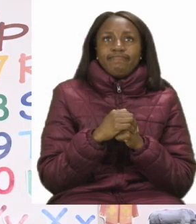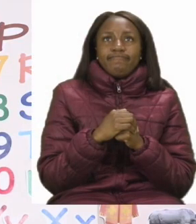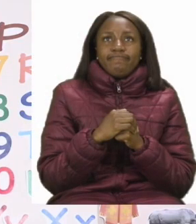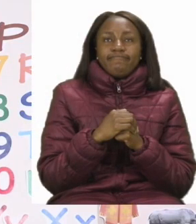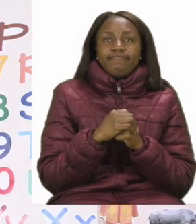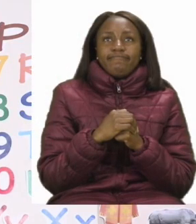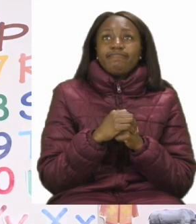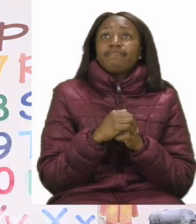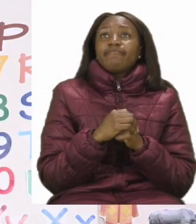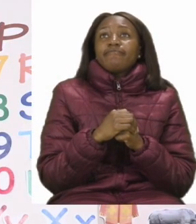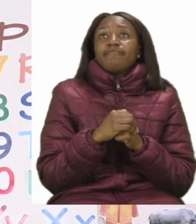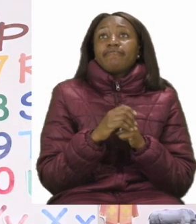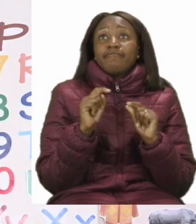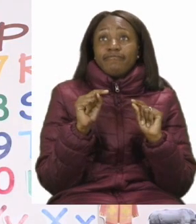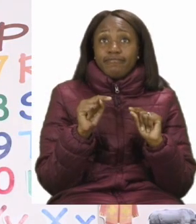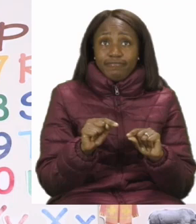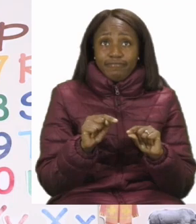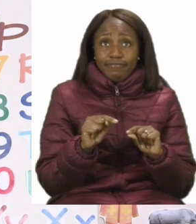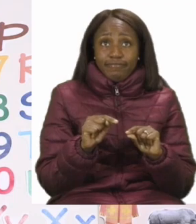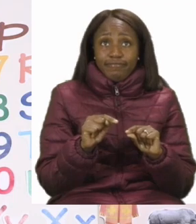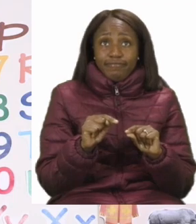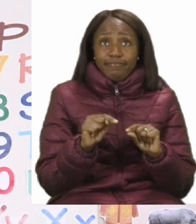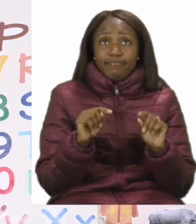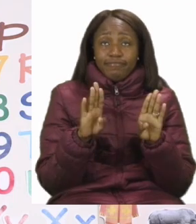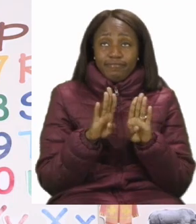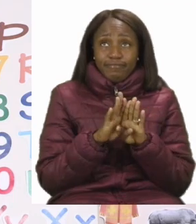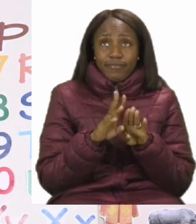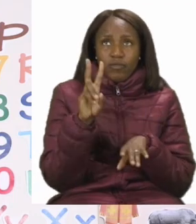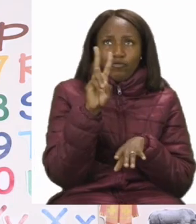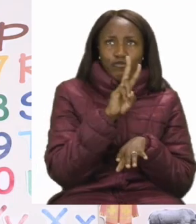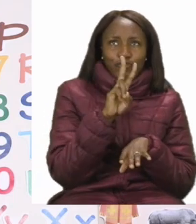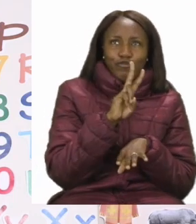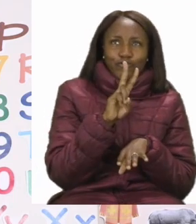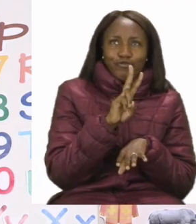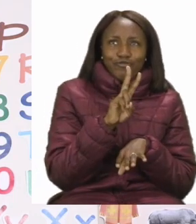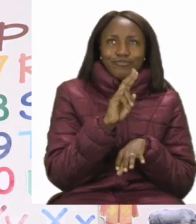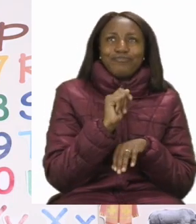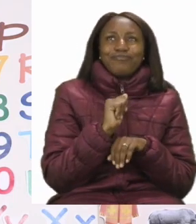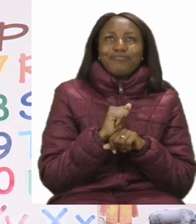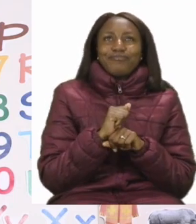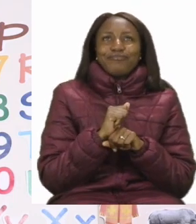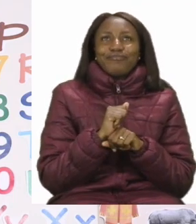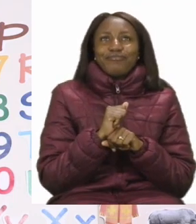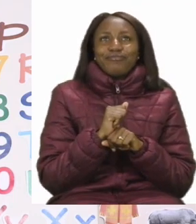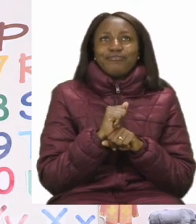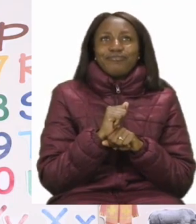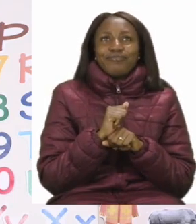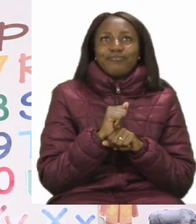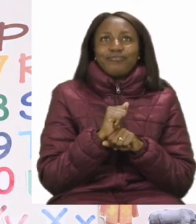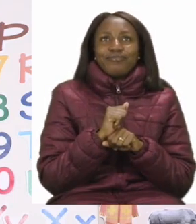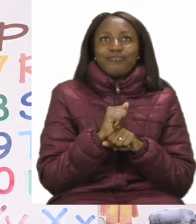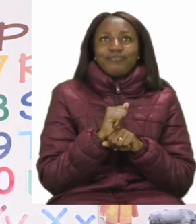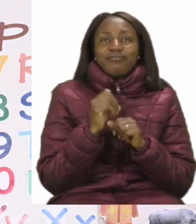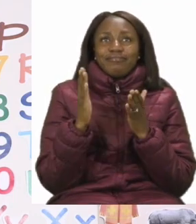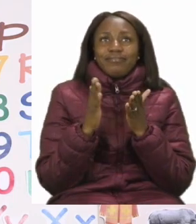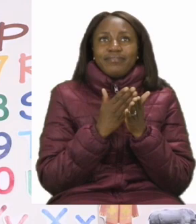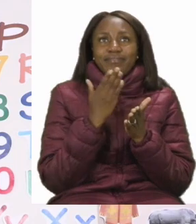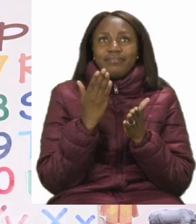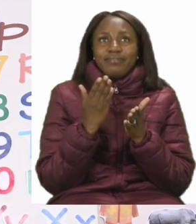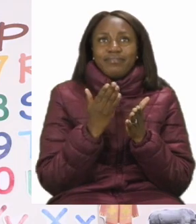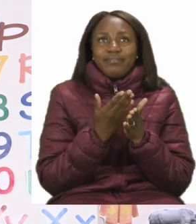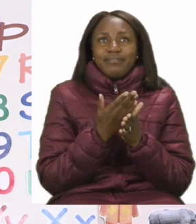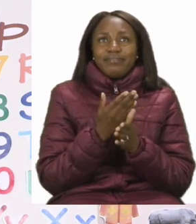Our first lesson for today will be about vocabulary. For this lesson, we can turn our booklets